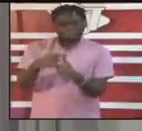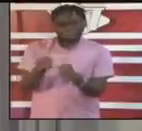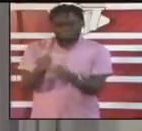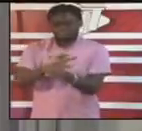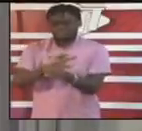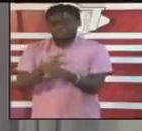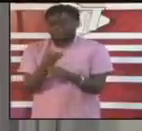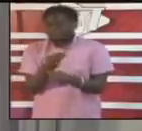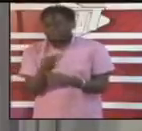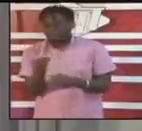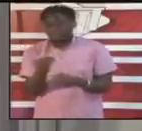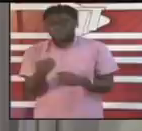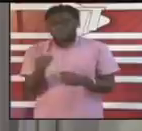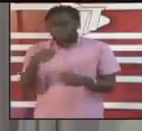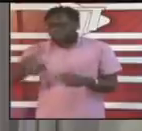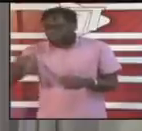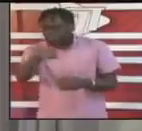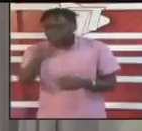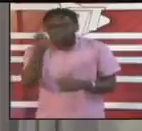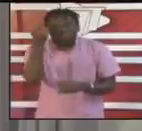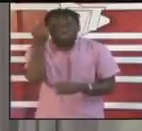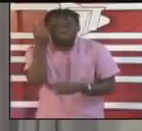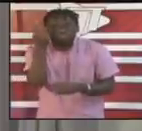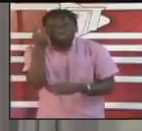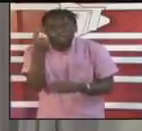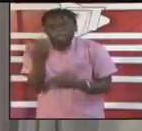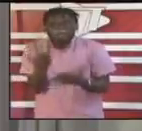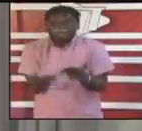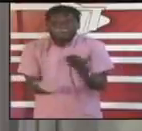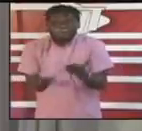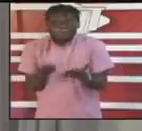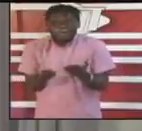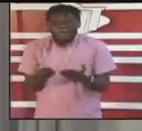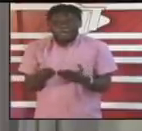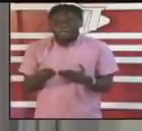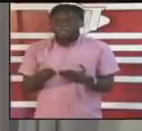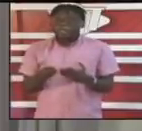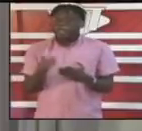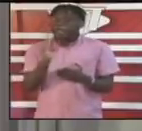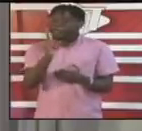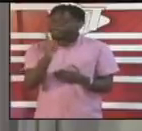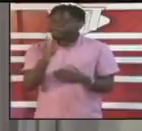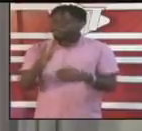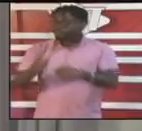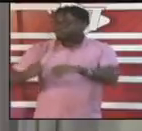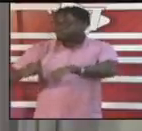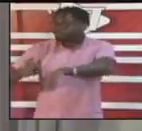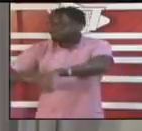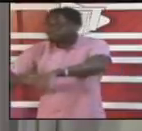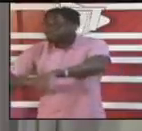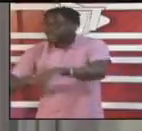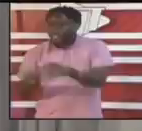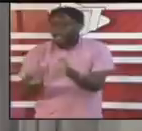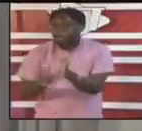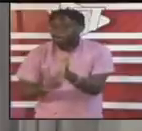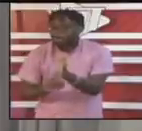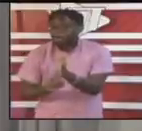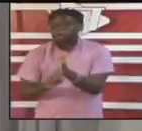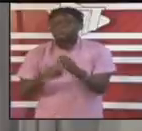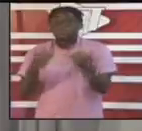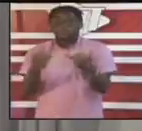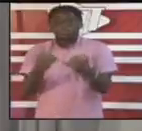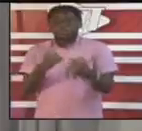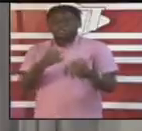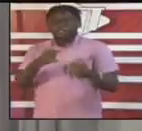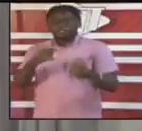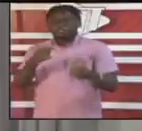what could be an alarming trend if we don't manage the return of our nationals to Trinidad